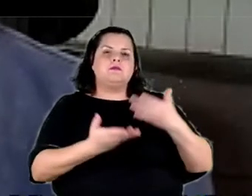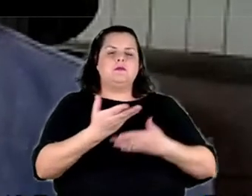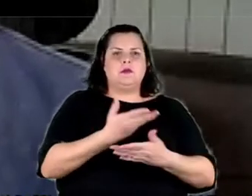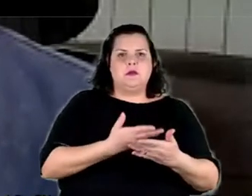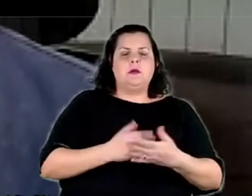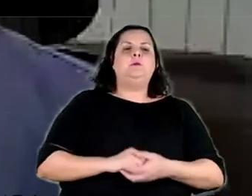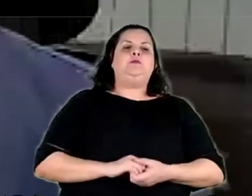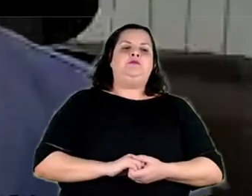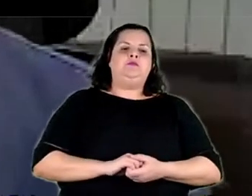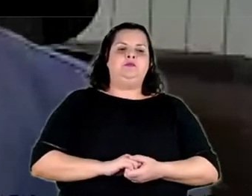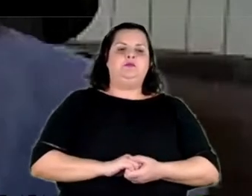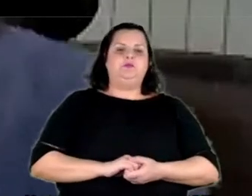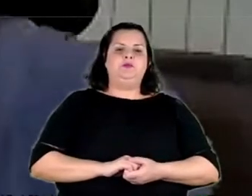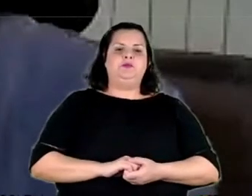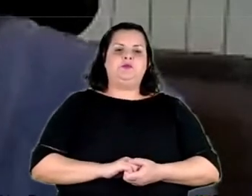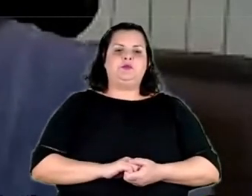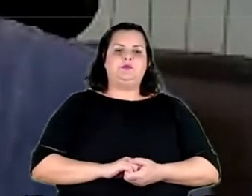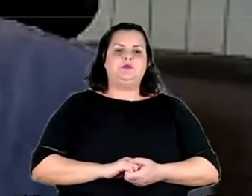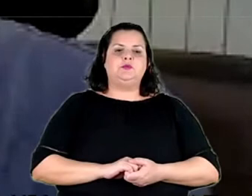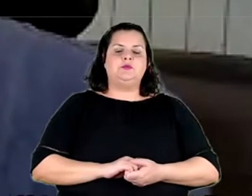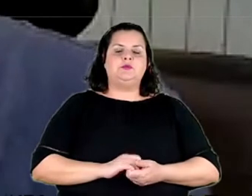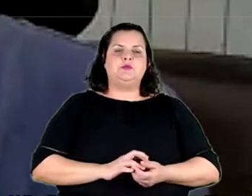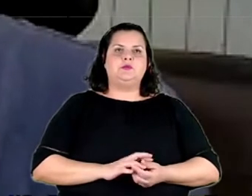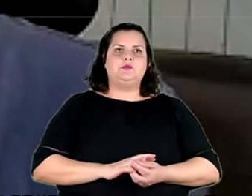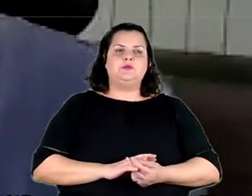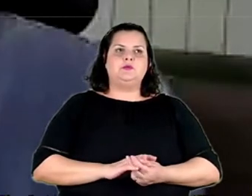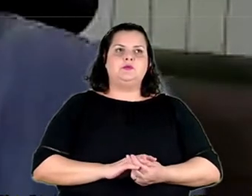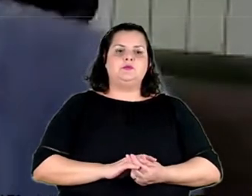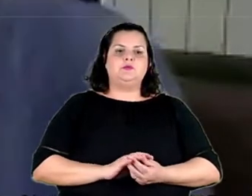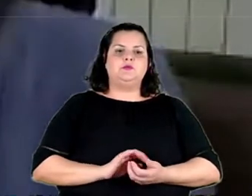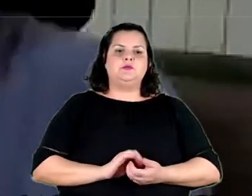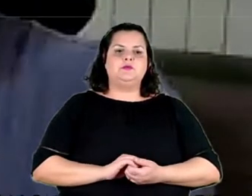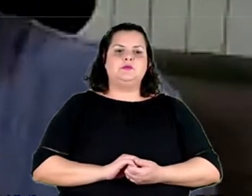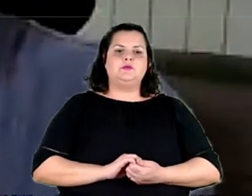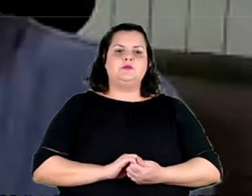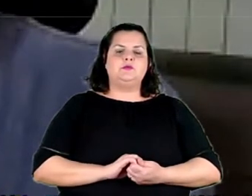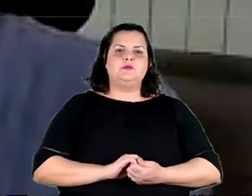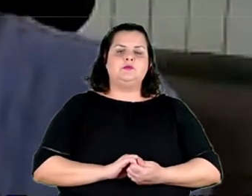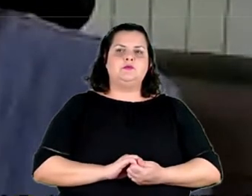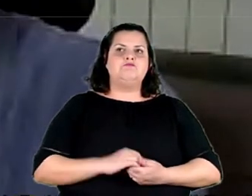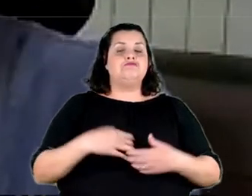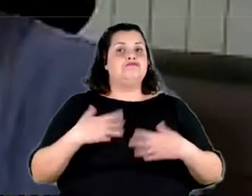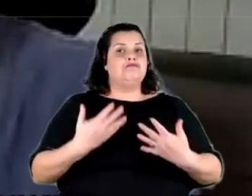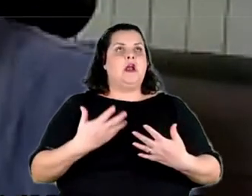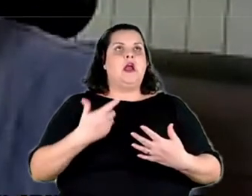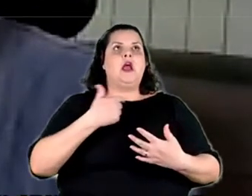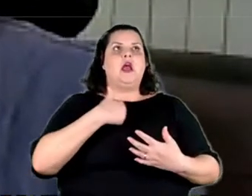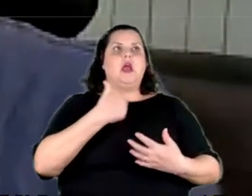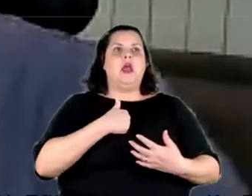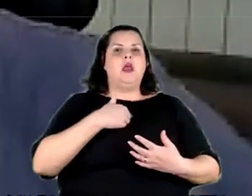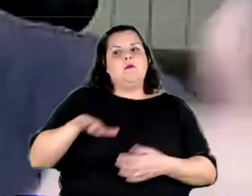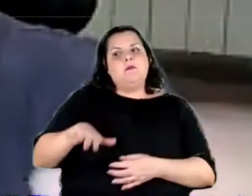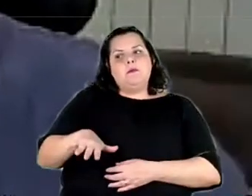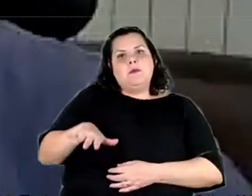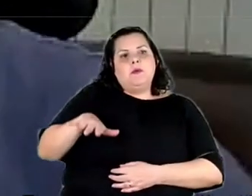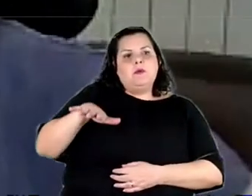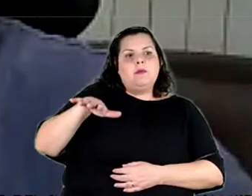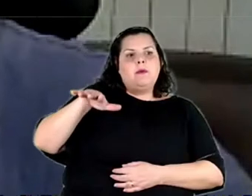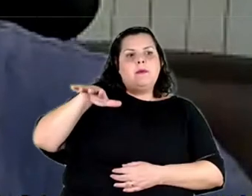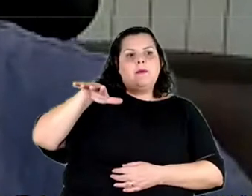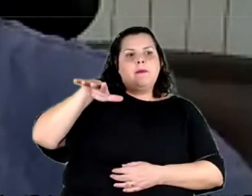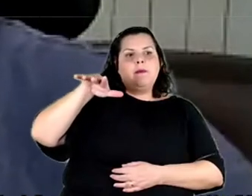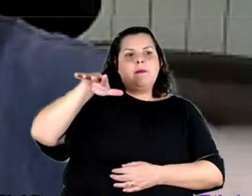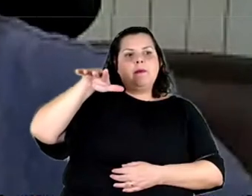conflict that I took for granted as permanent, the Arab-Israeli conflict of the 1970s